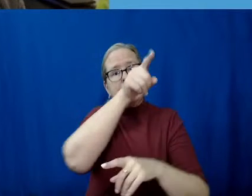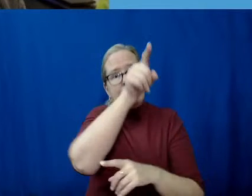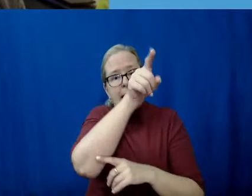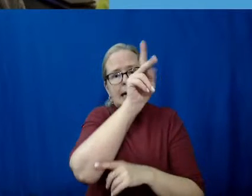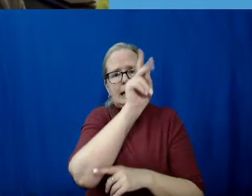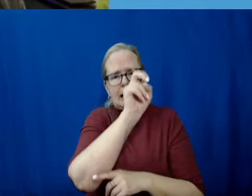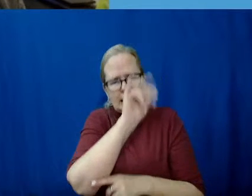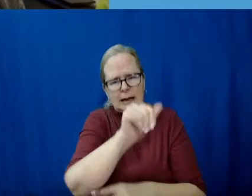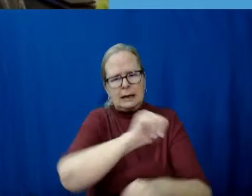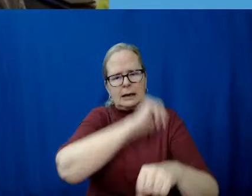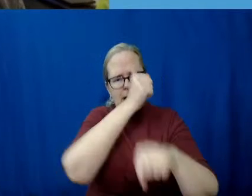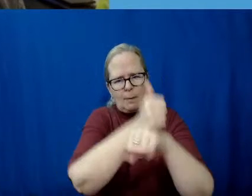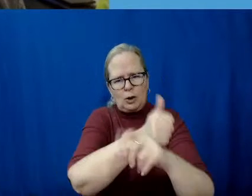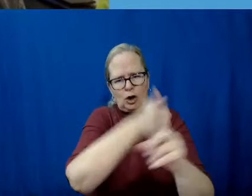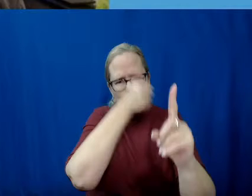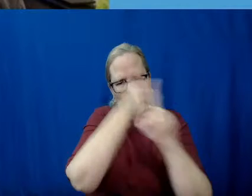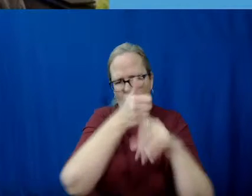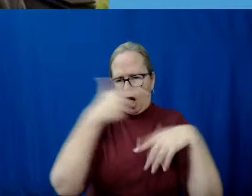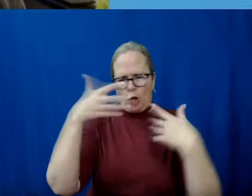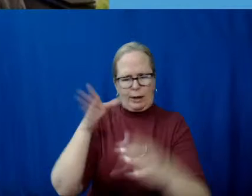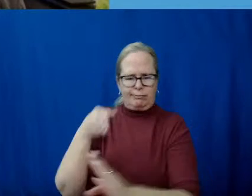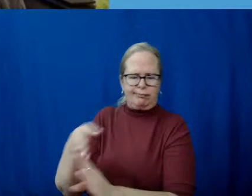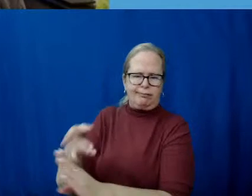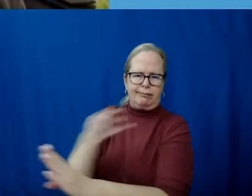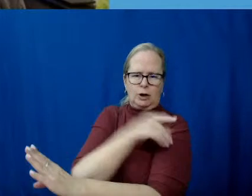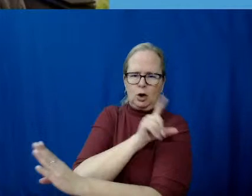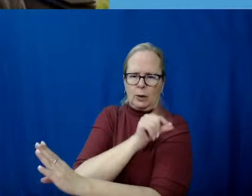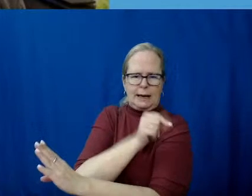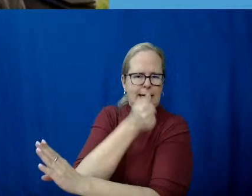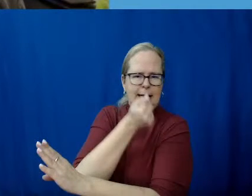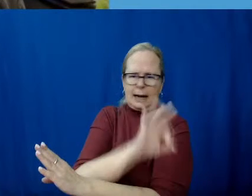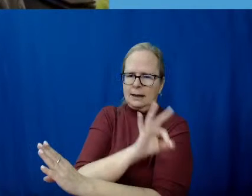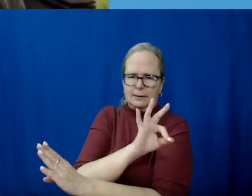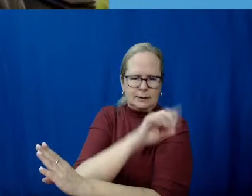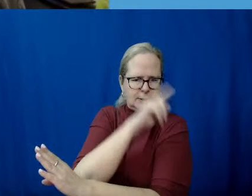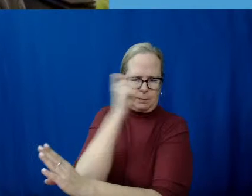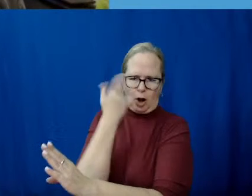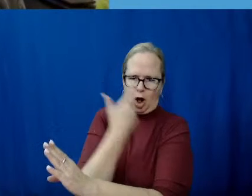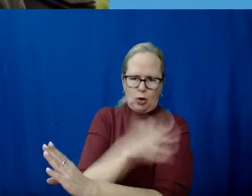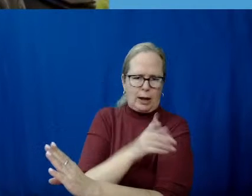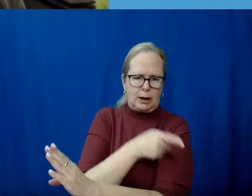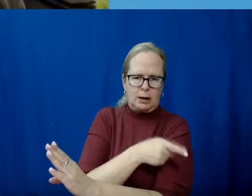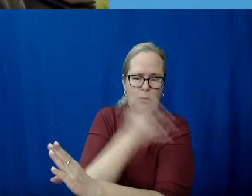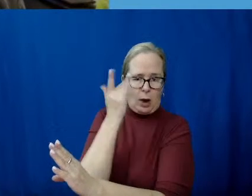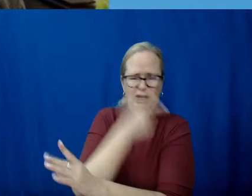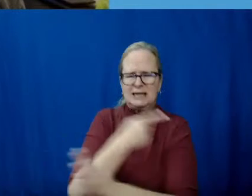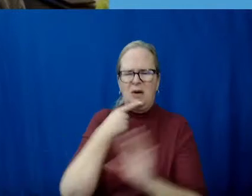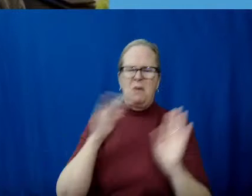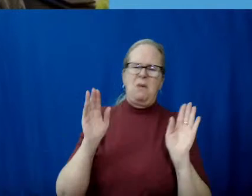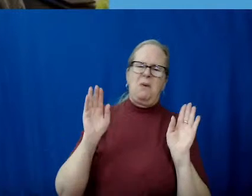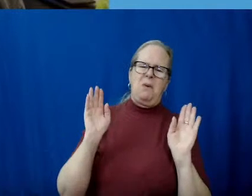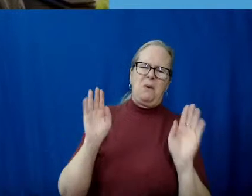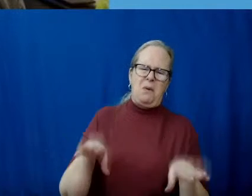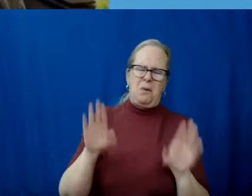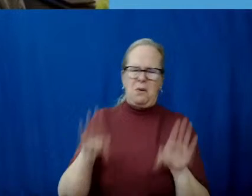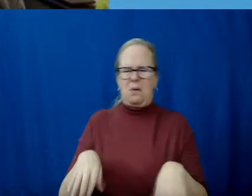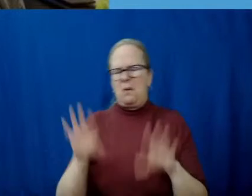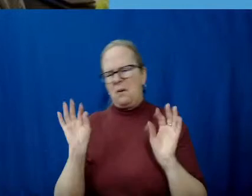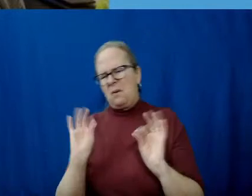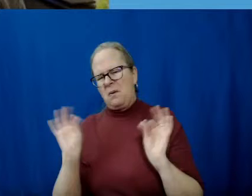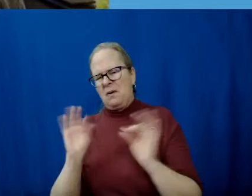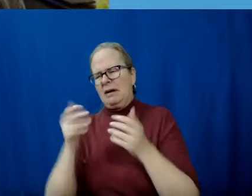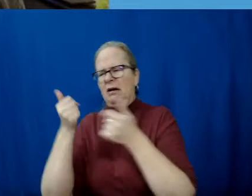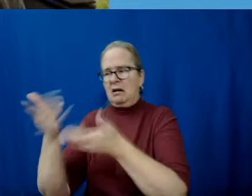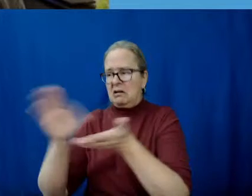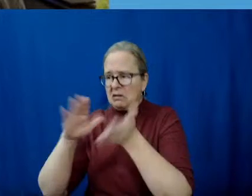the lethality and the danger of COVID. And that's continued to haunt him. So there's a context there people can point